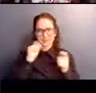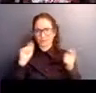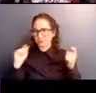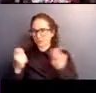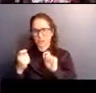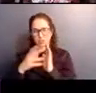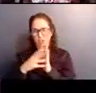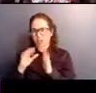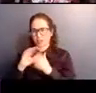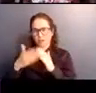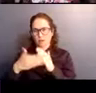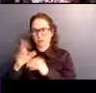outcome. You accept what they can do